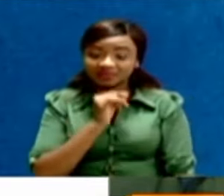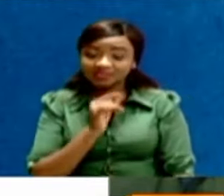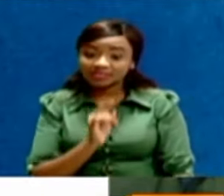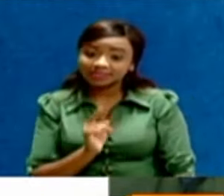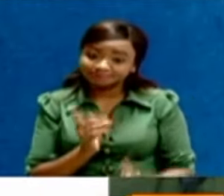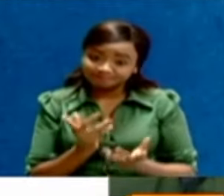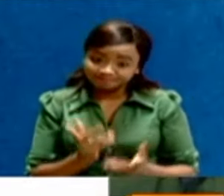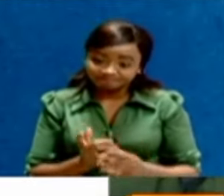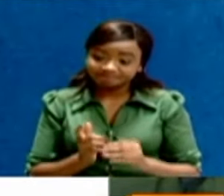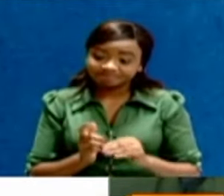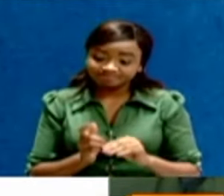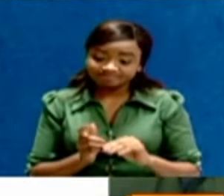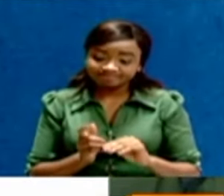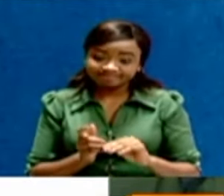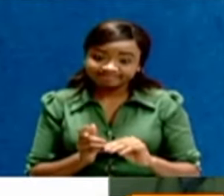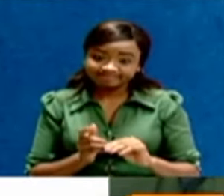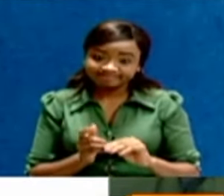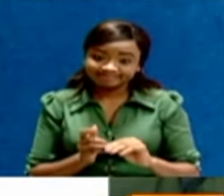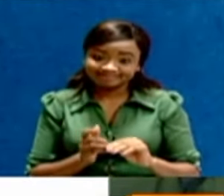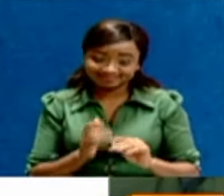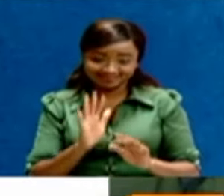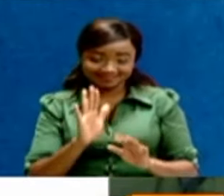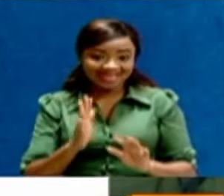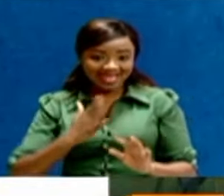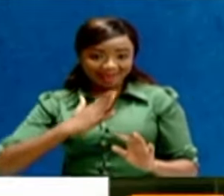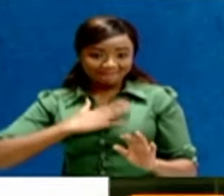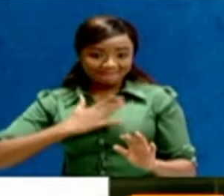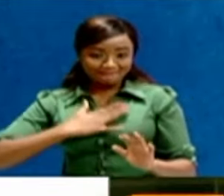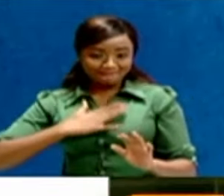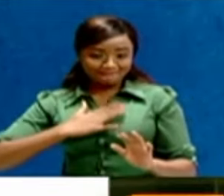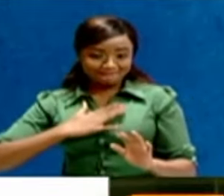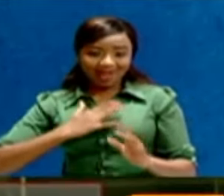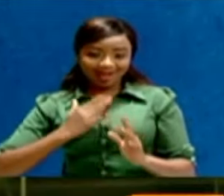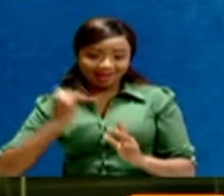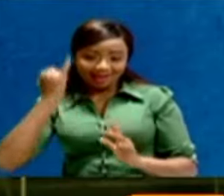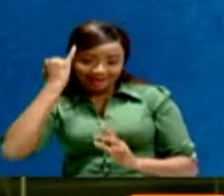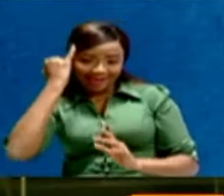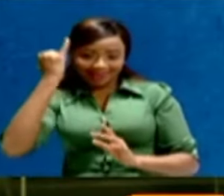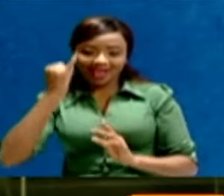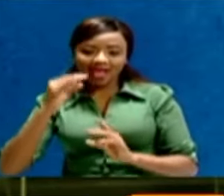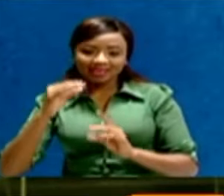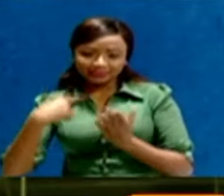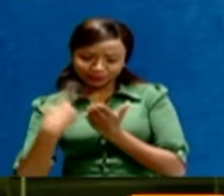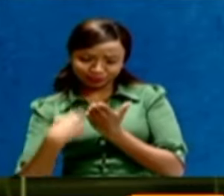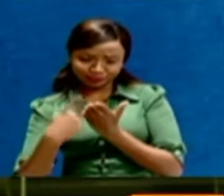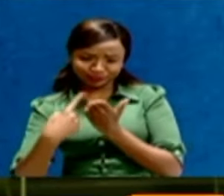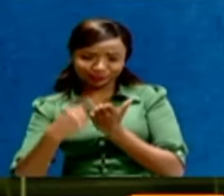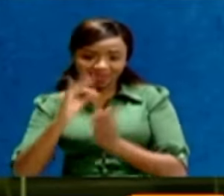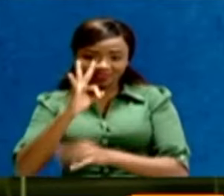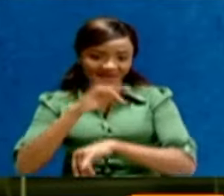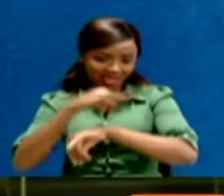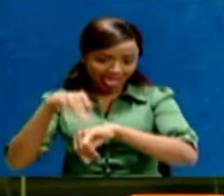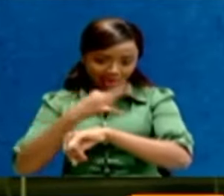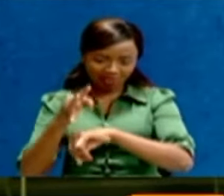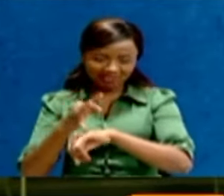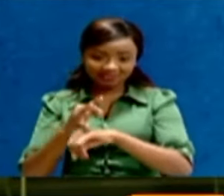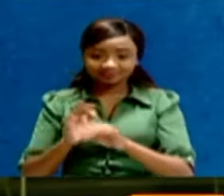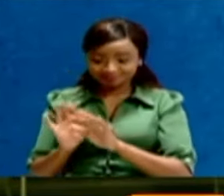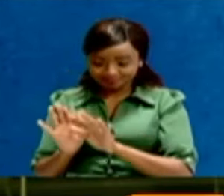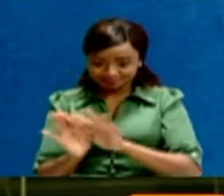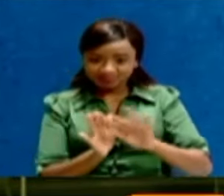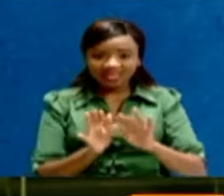Again, my motion was given 3 hours, my amendment motion. So it goes without saying the amendment by